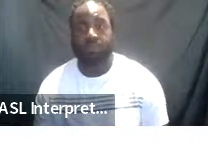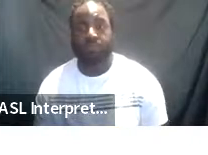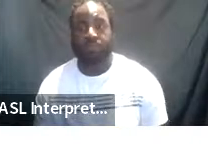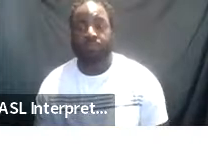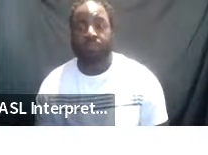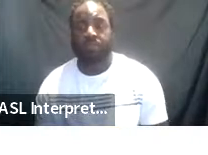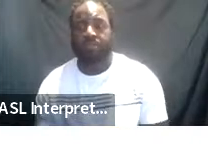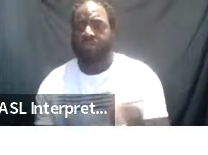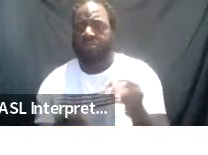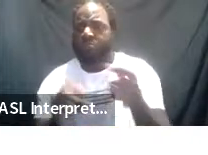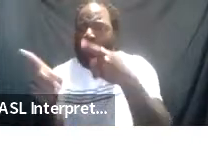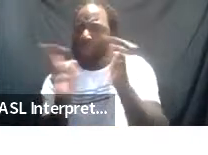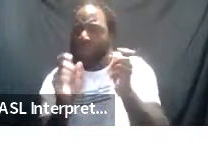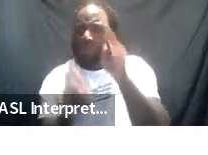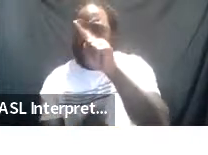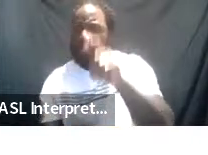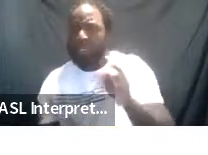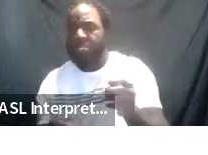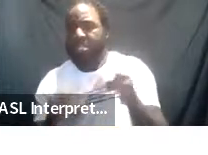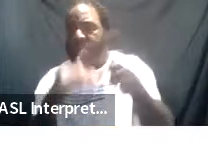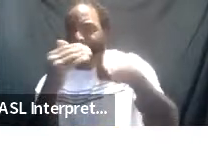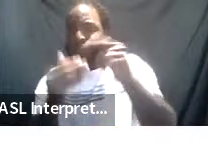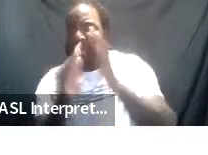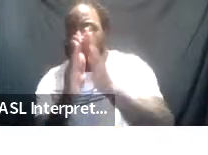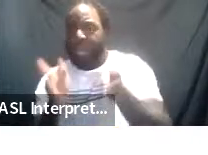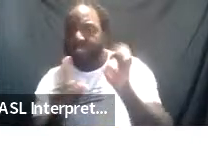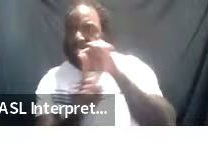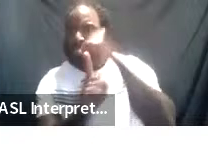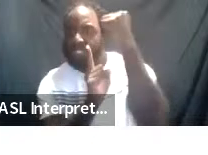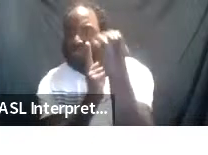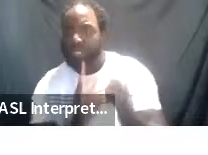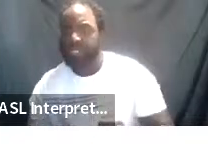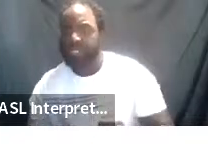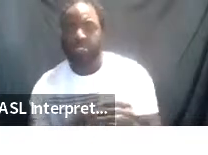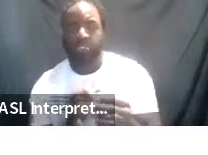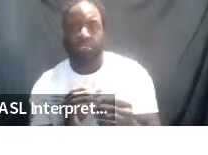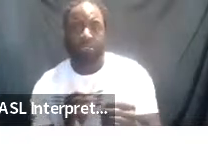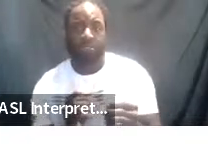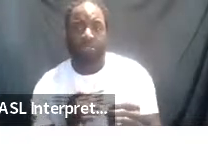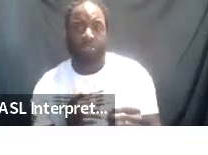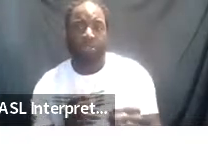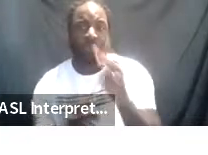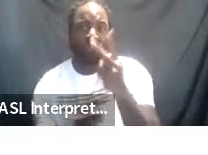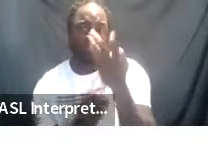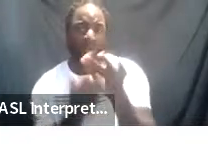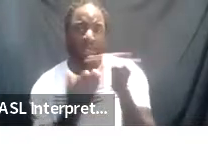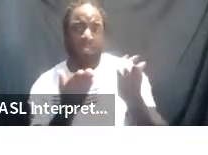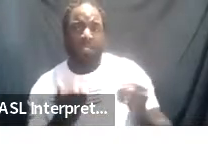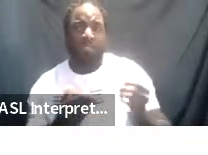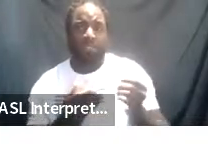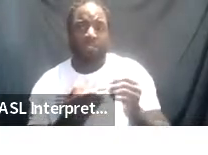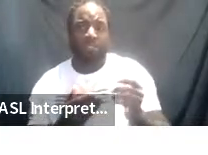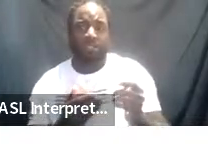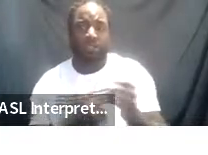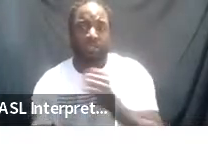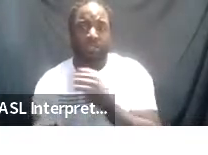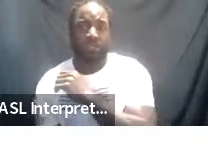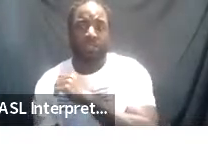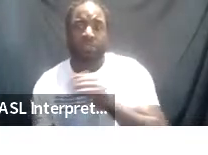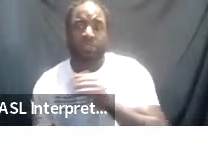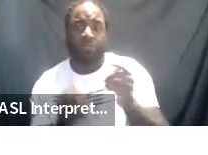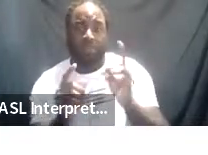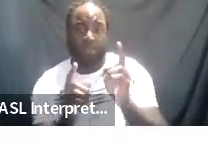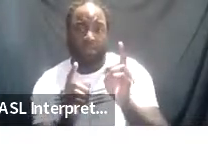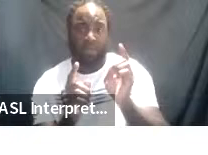Just a quick question regarding the housing situation. Two things. In order